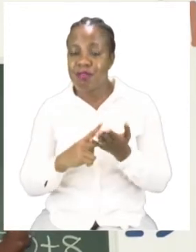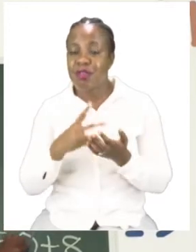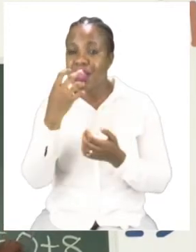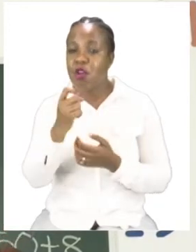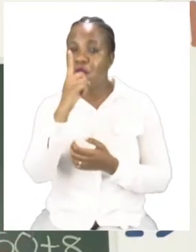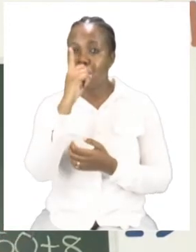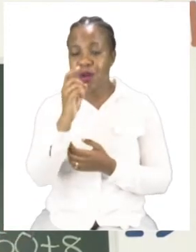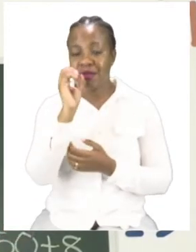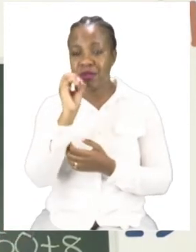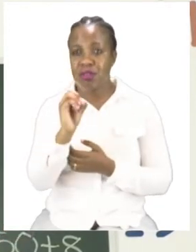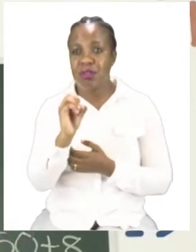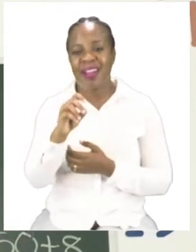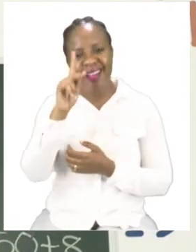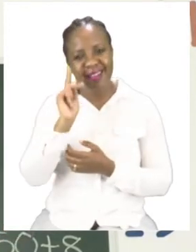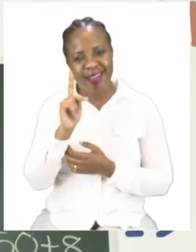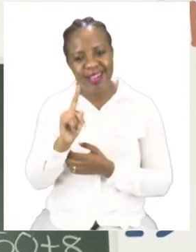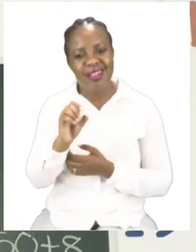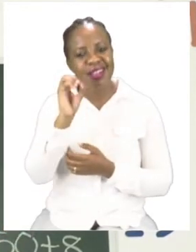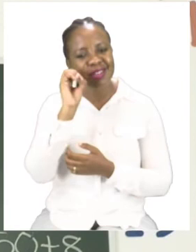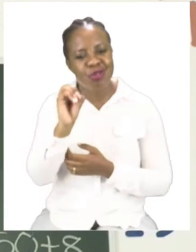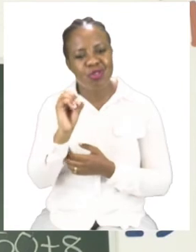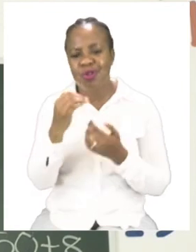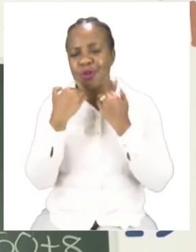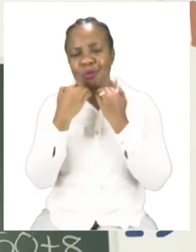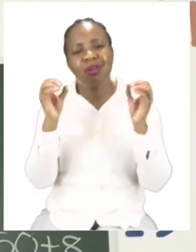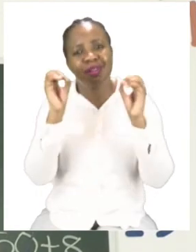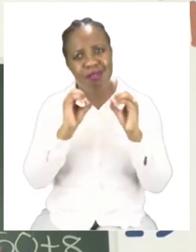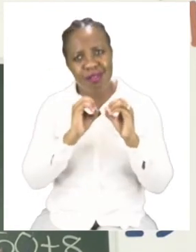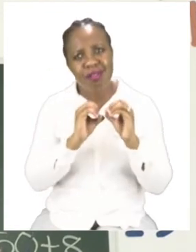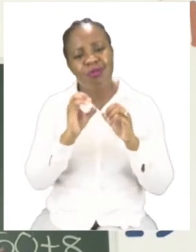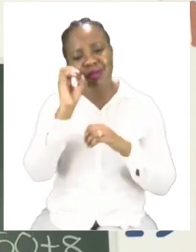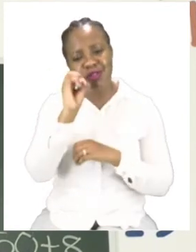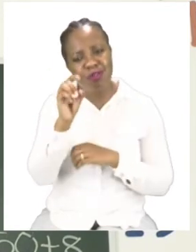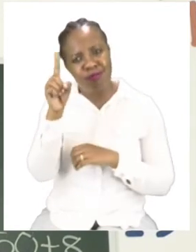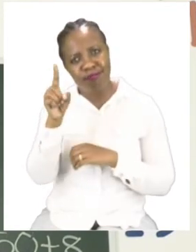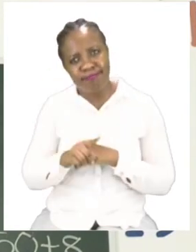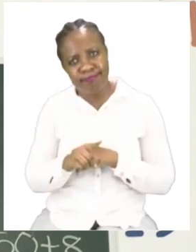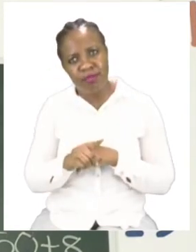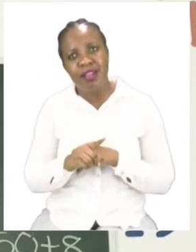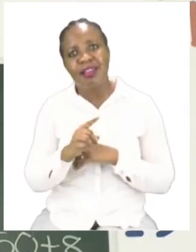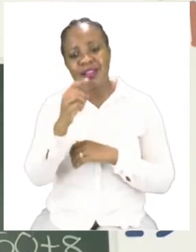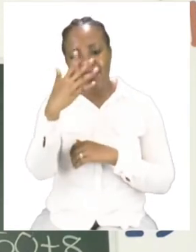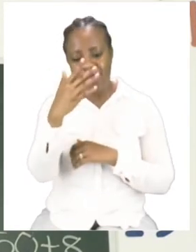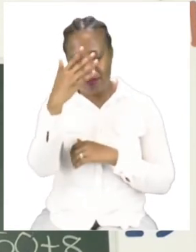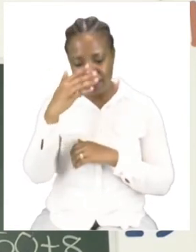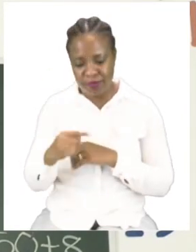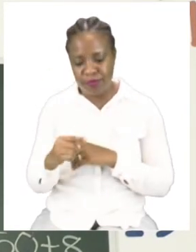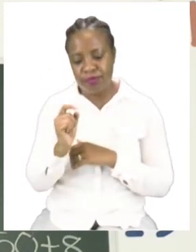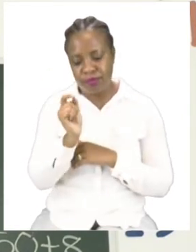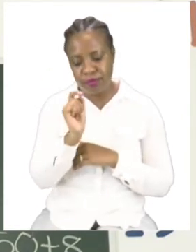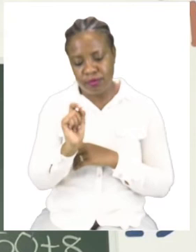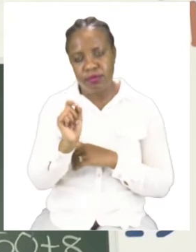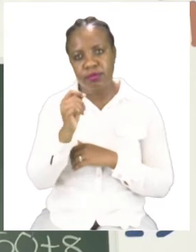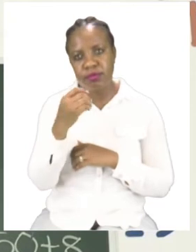cross out our 0, very good, and then bring the 5 down